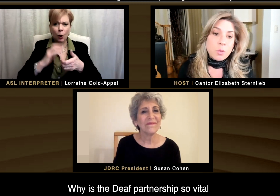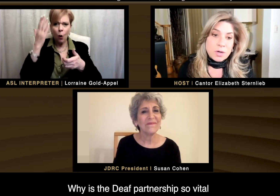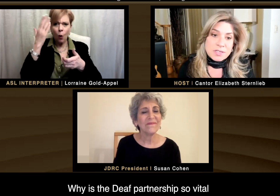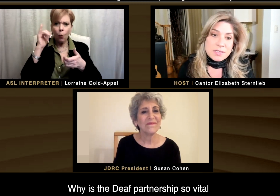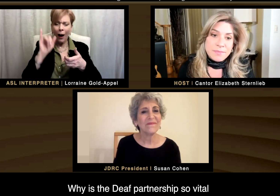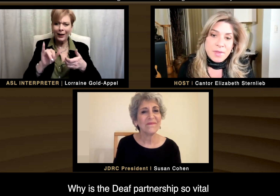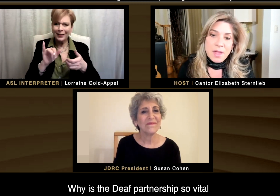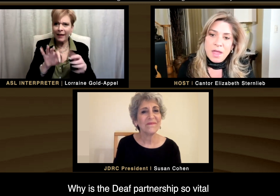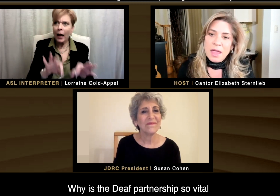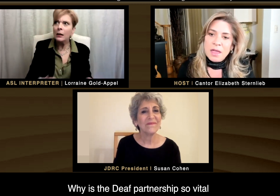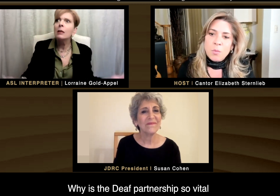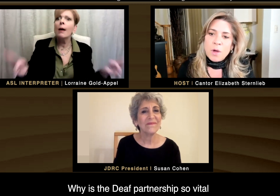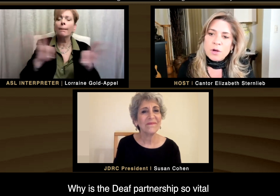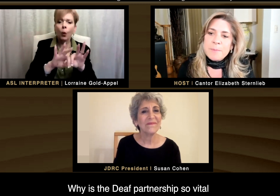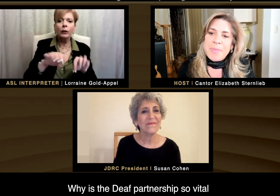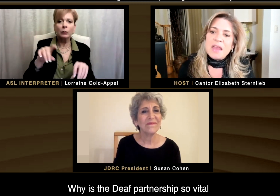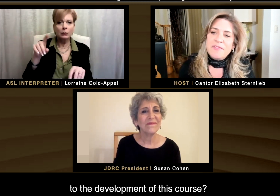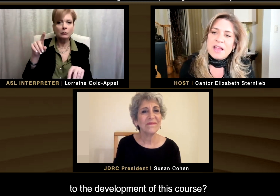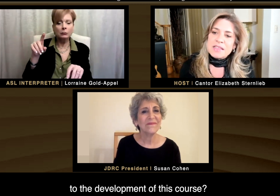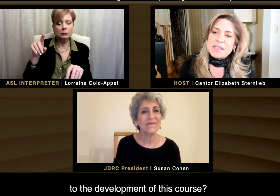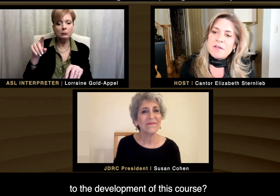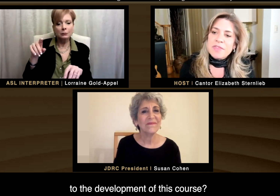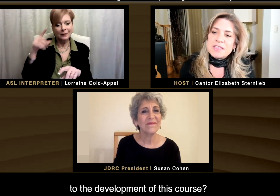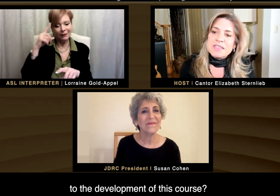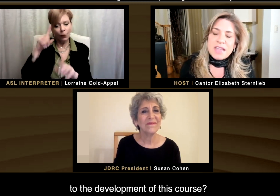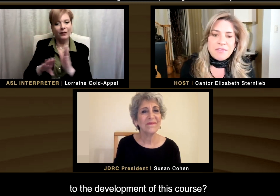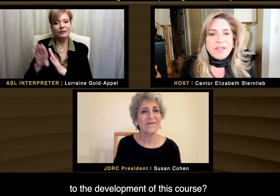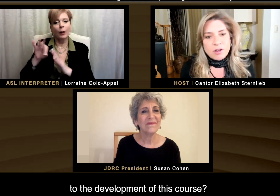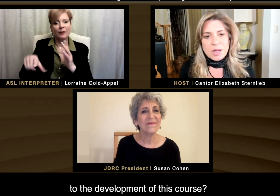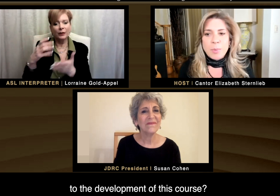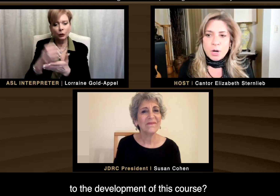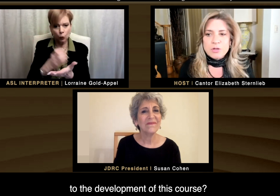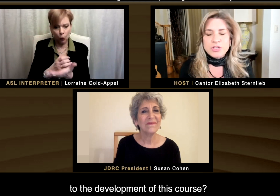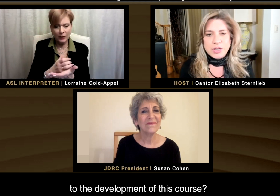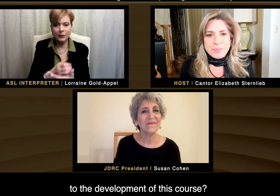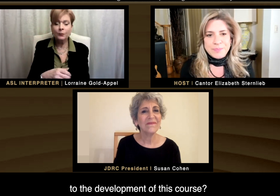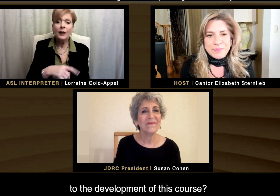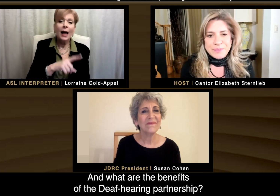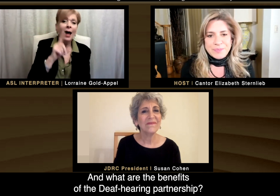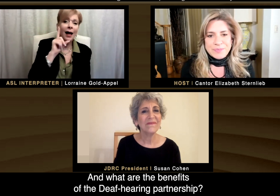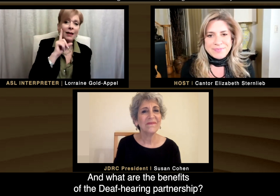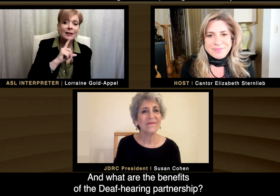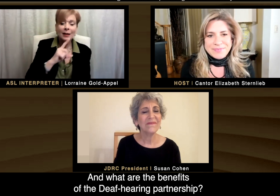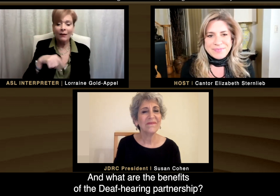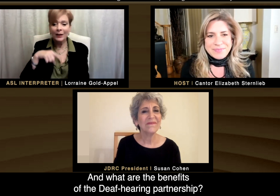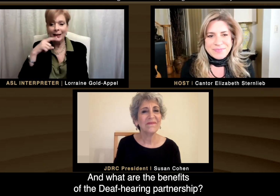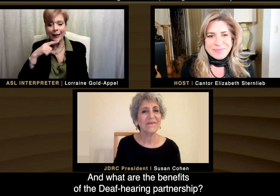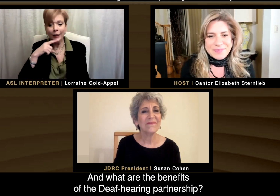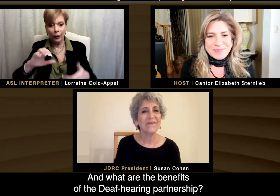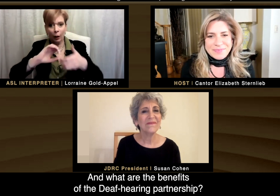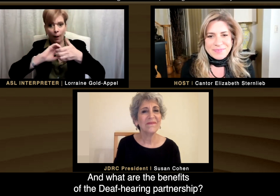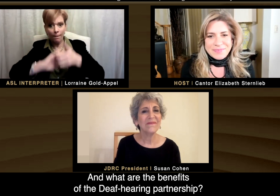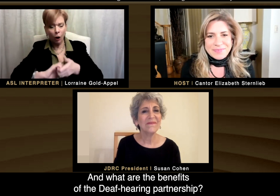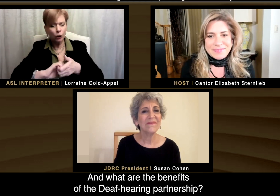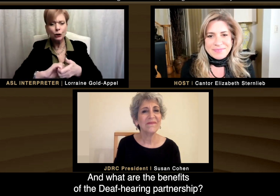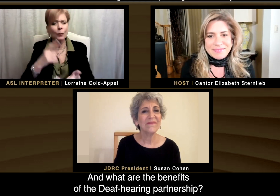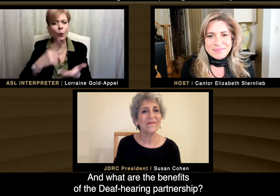of this course? And what are the benefits of this deaf hearing partnership?